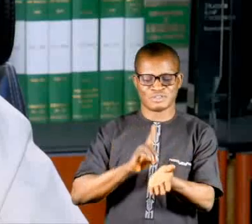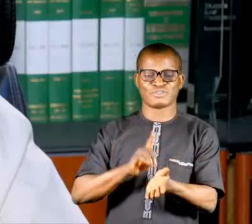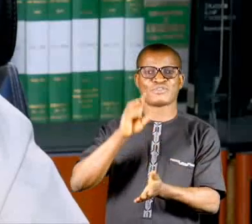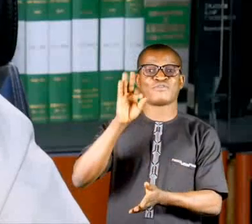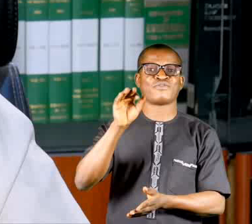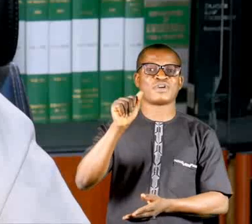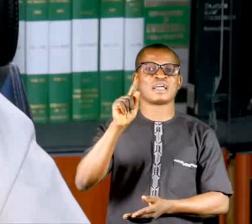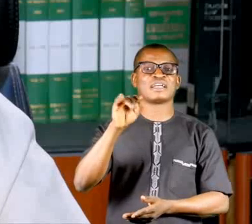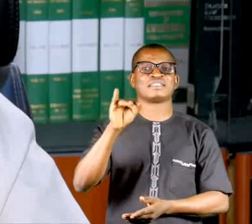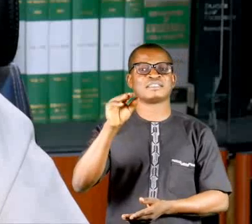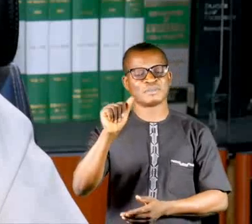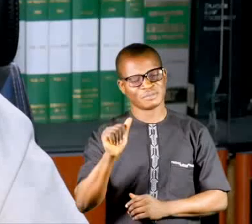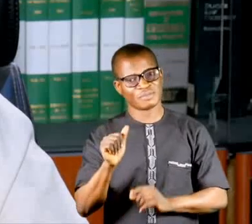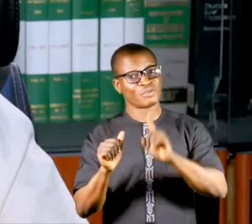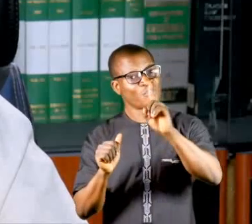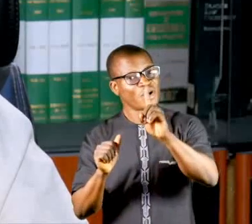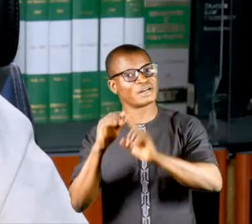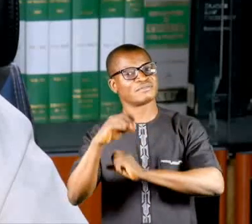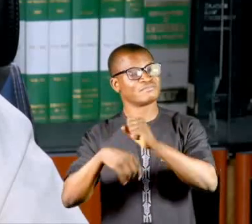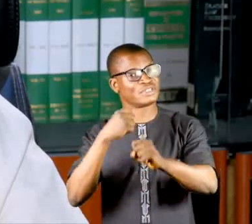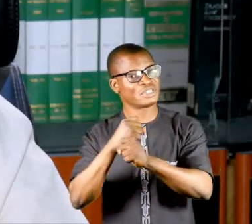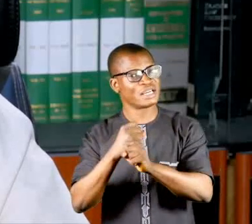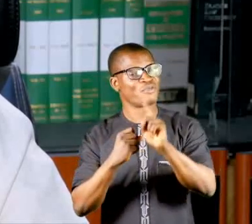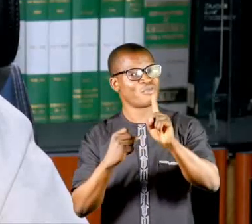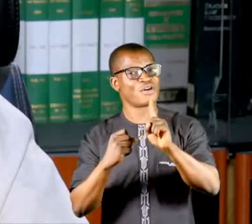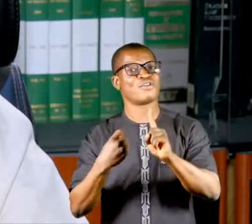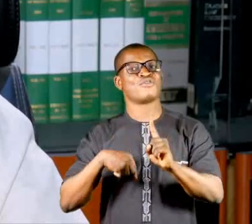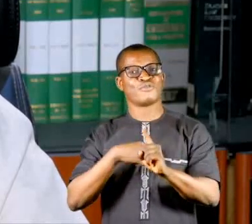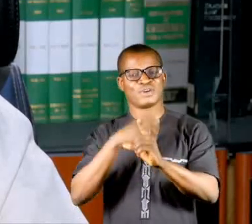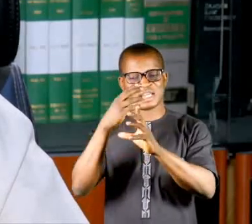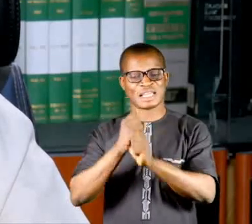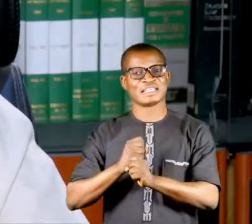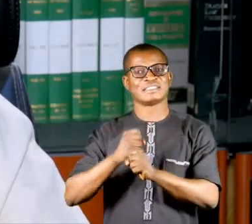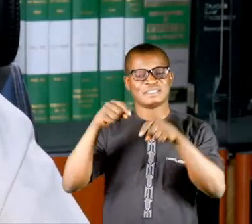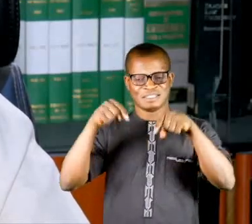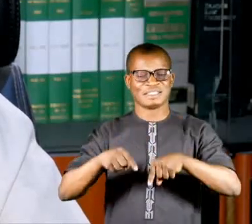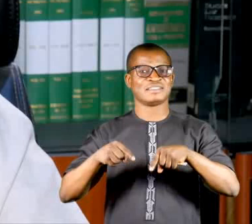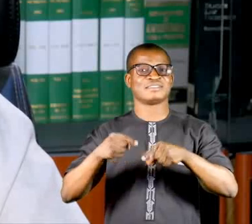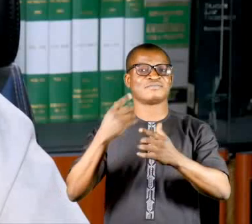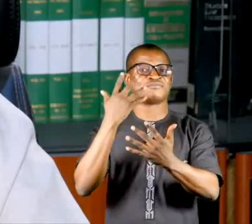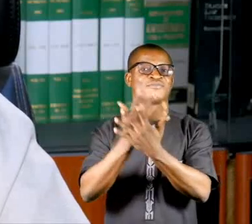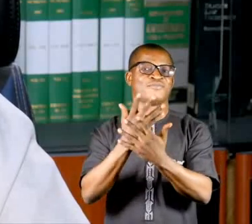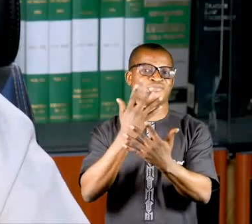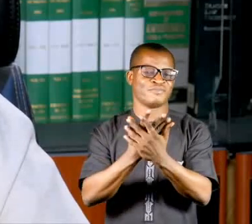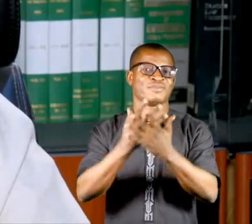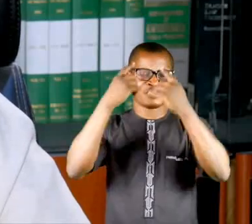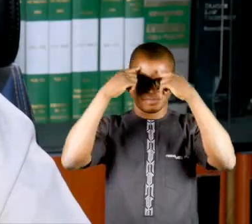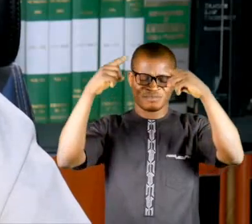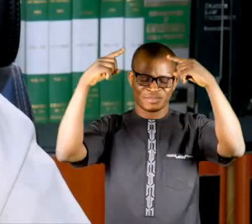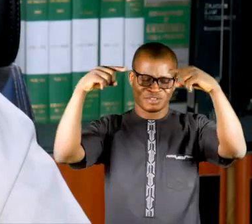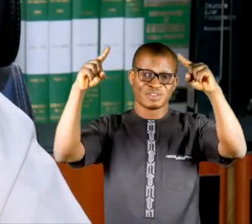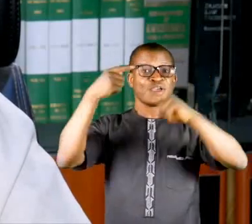Dr. Fatima Waziri Azi. Within a year, we are able to record this conviction or